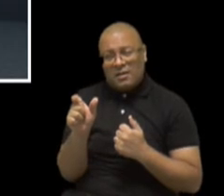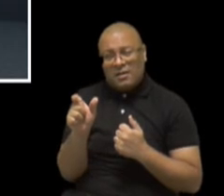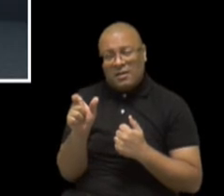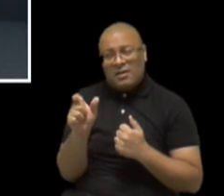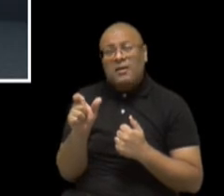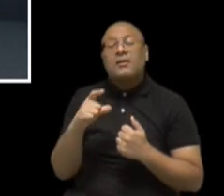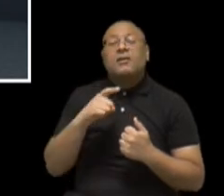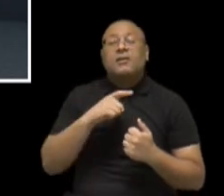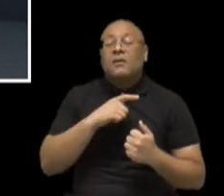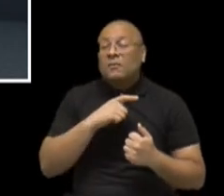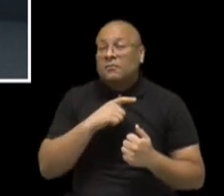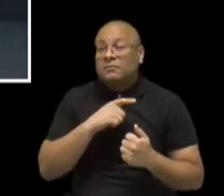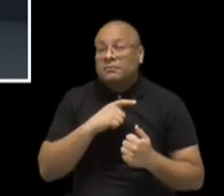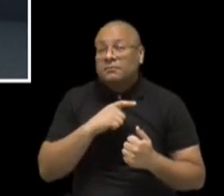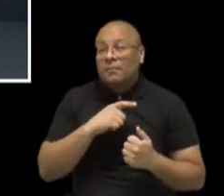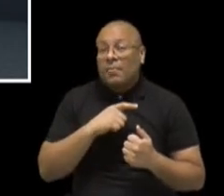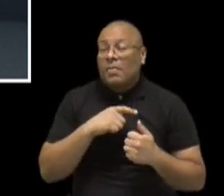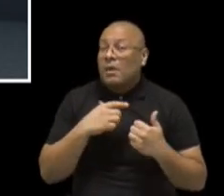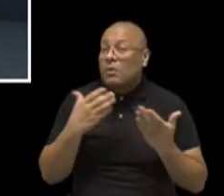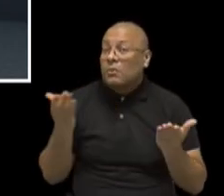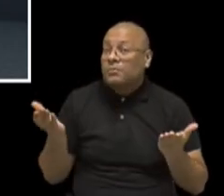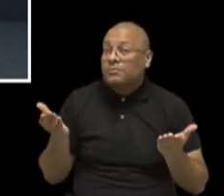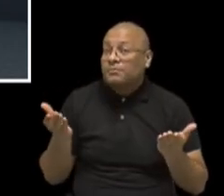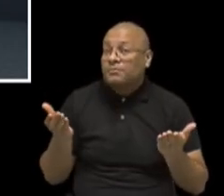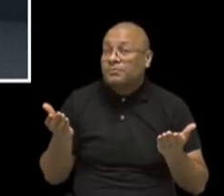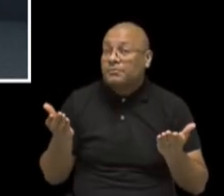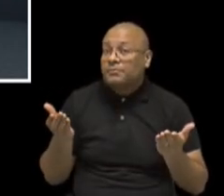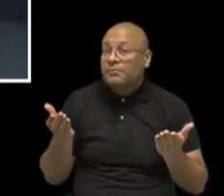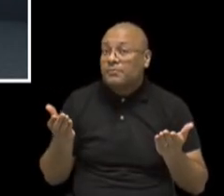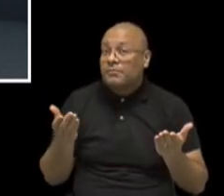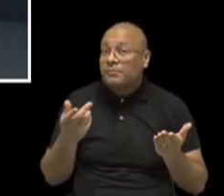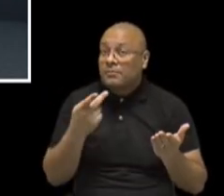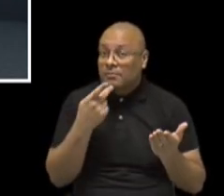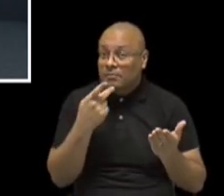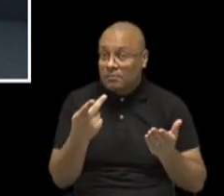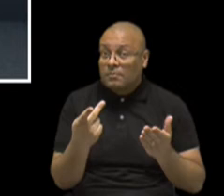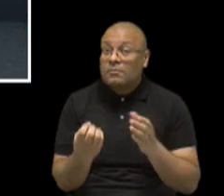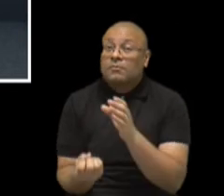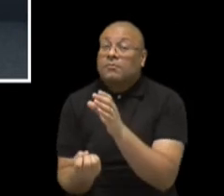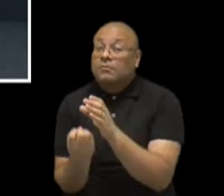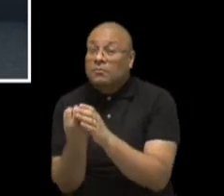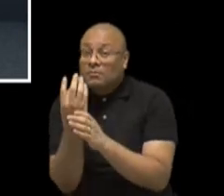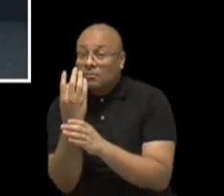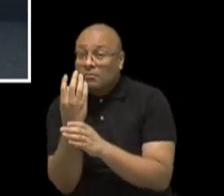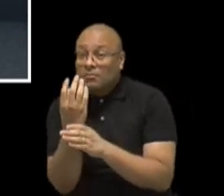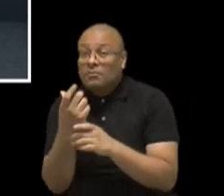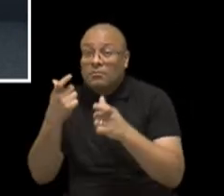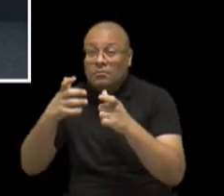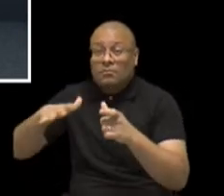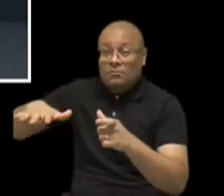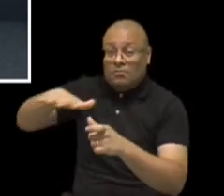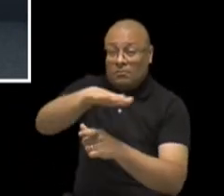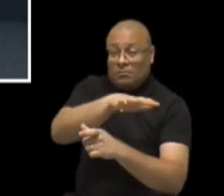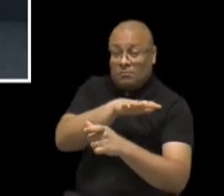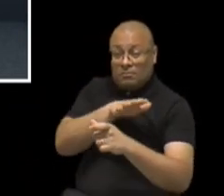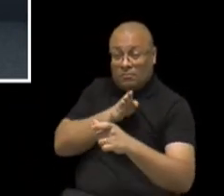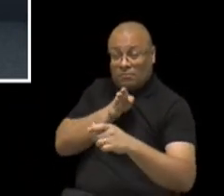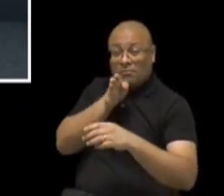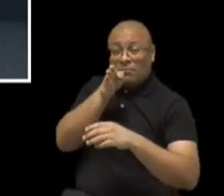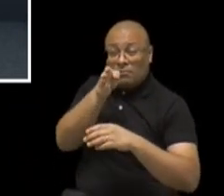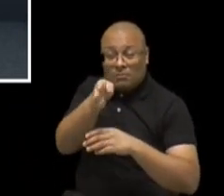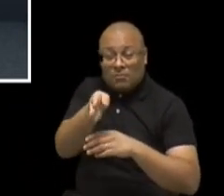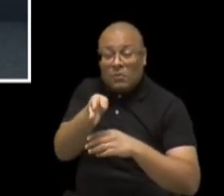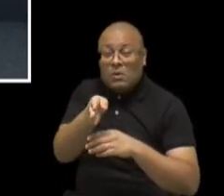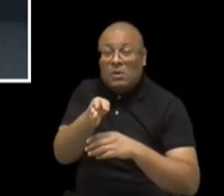time. And so we rented a sailing boat and we went around the Amalfi coast, which is